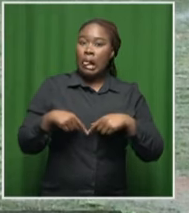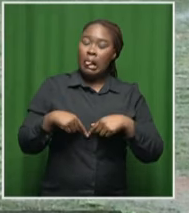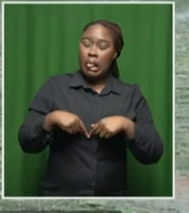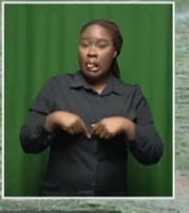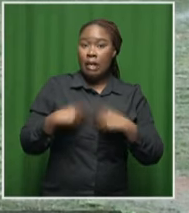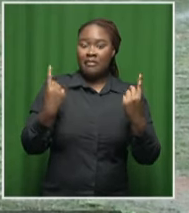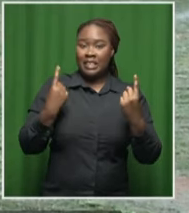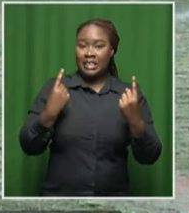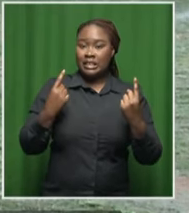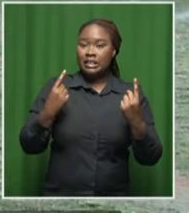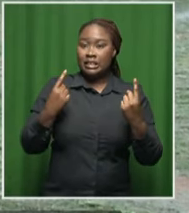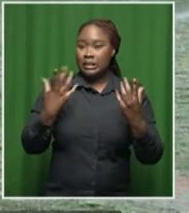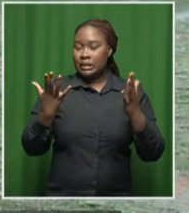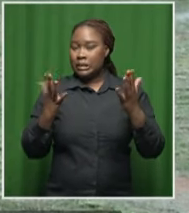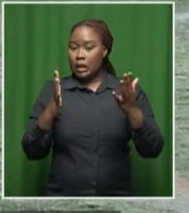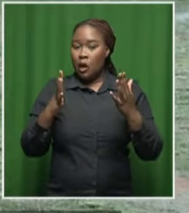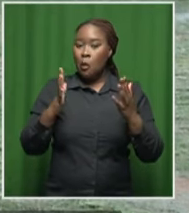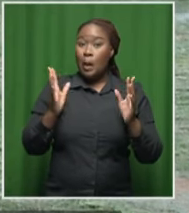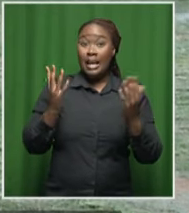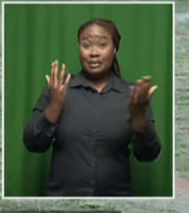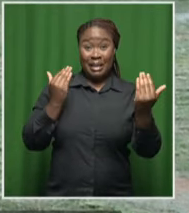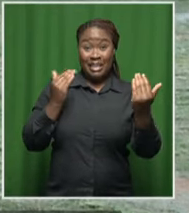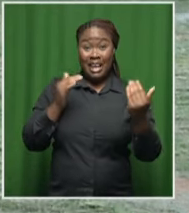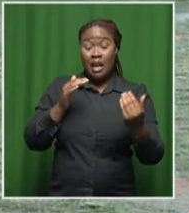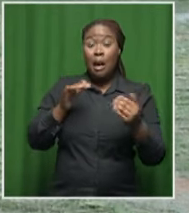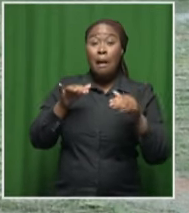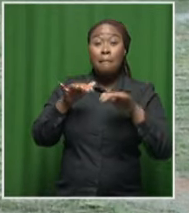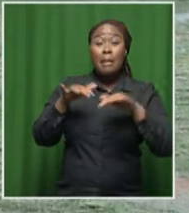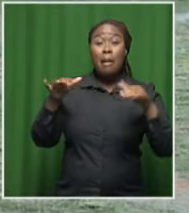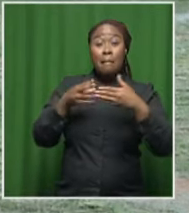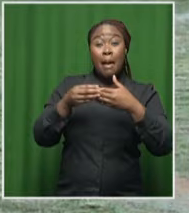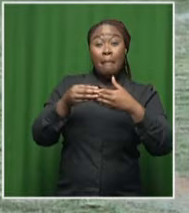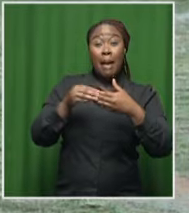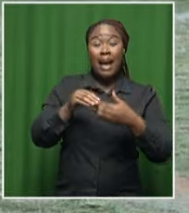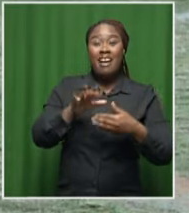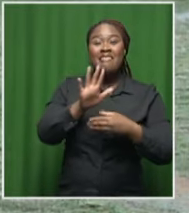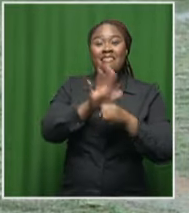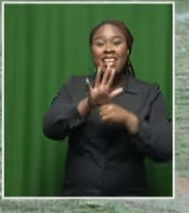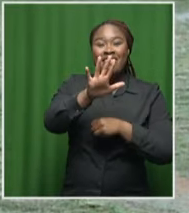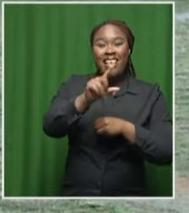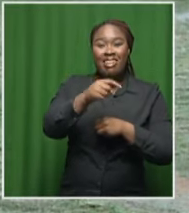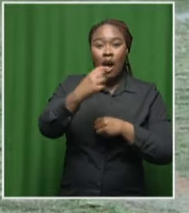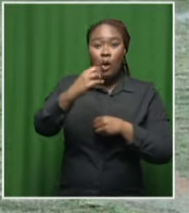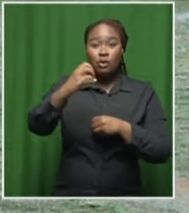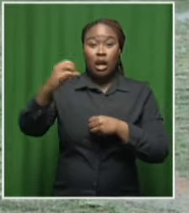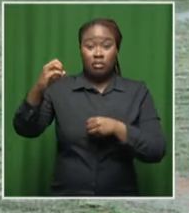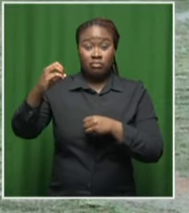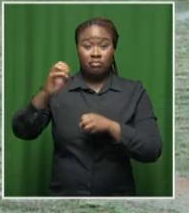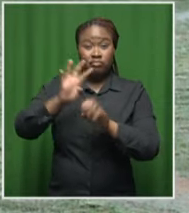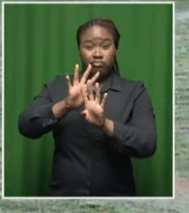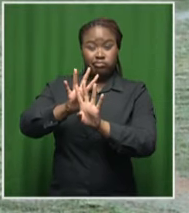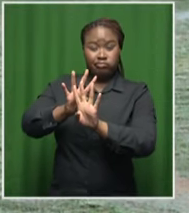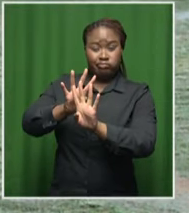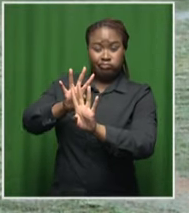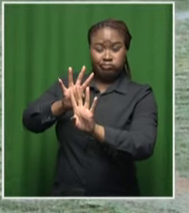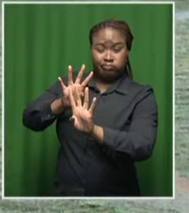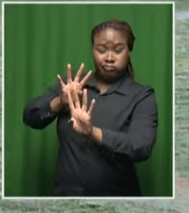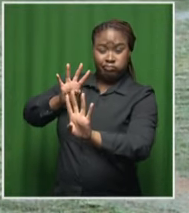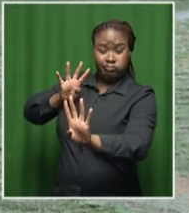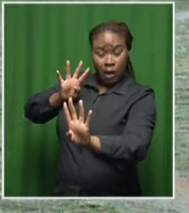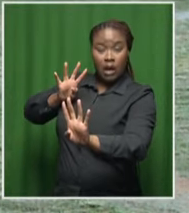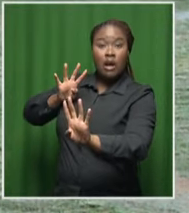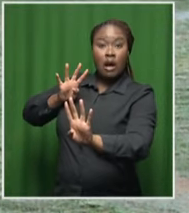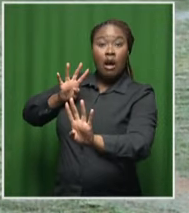used to. I mean, we expect those 15,000 or more DA members to actually paint the lawns of the Union Building blue. And of